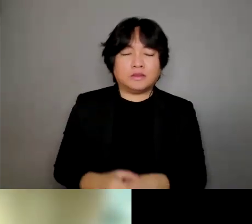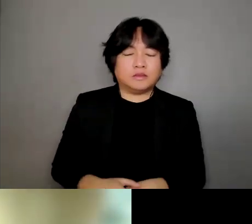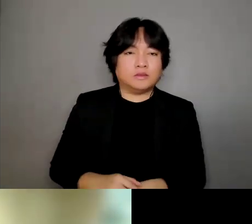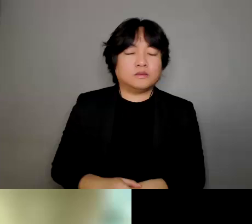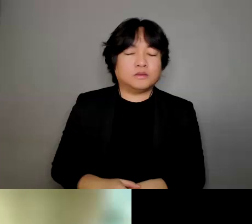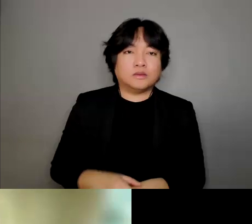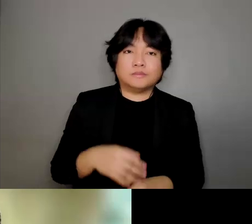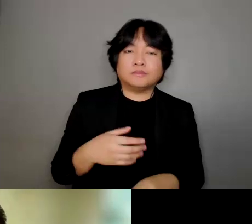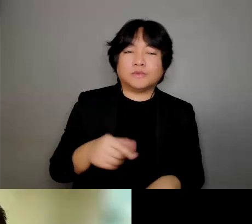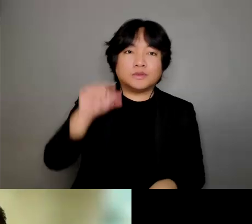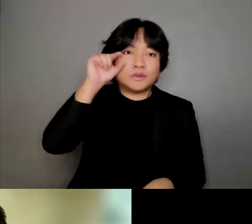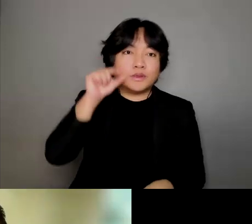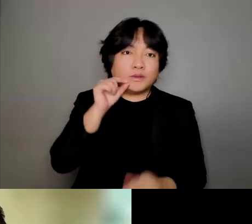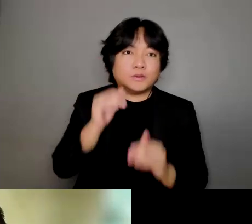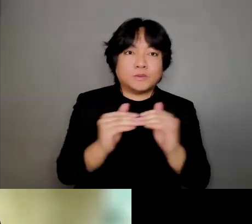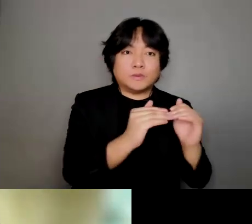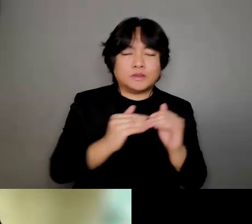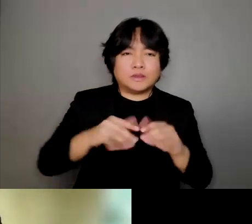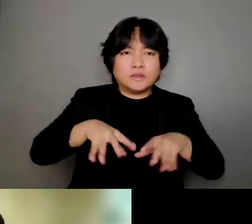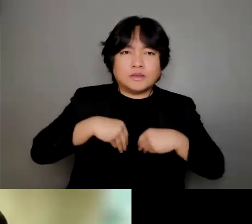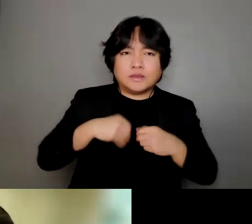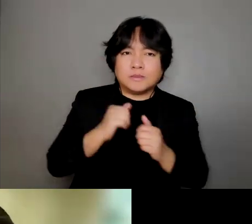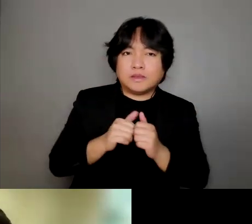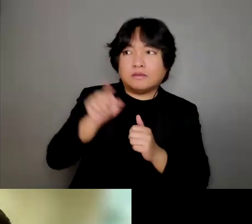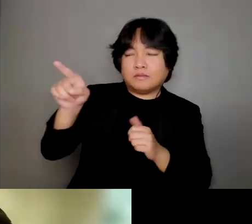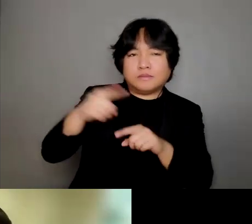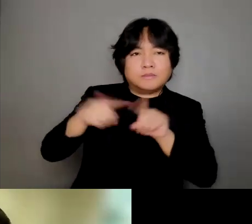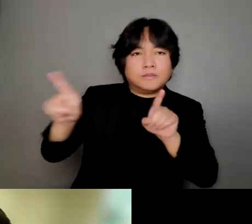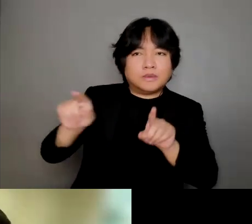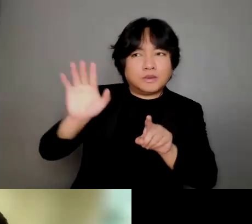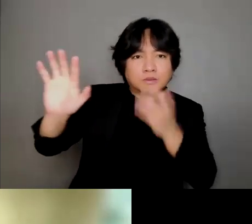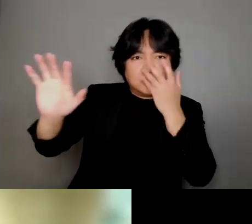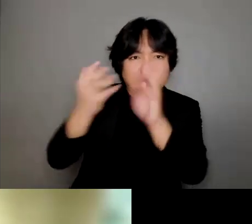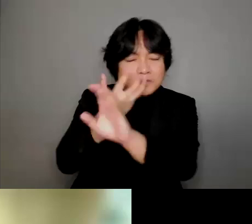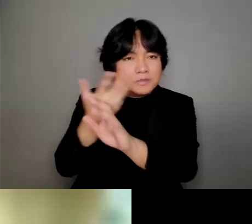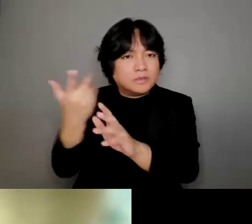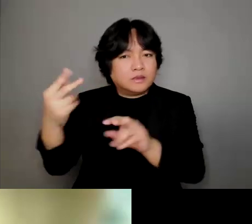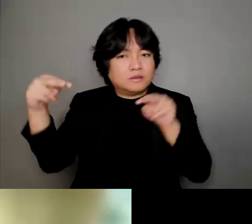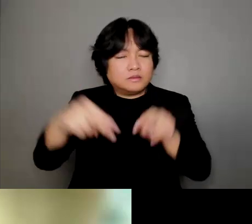them may be different to what it means to us. For instance, often in these